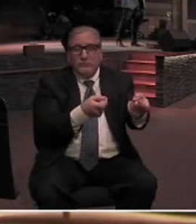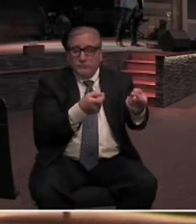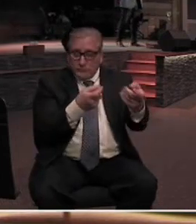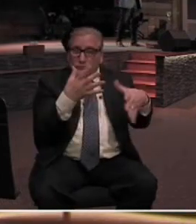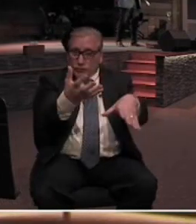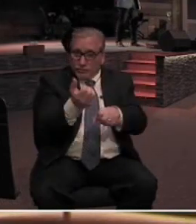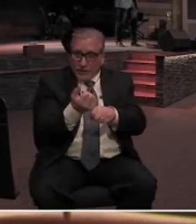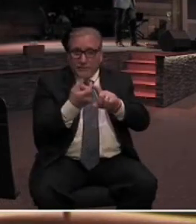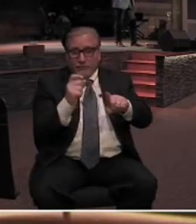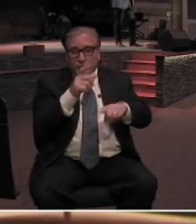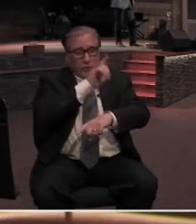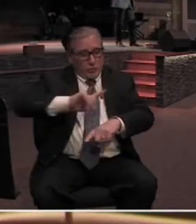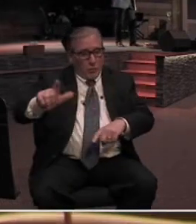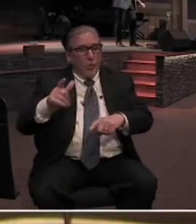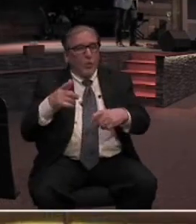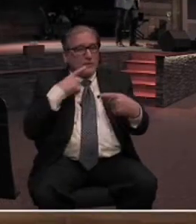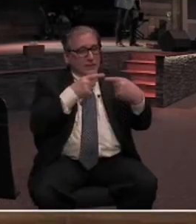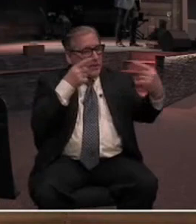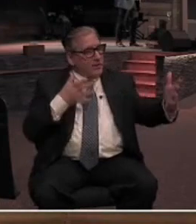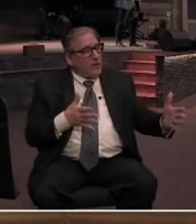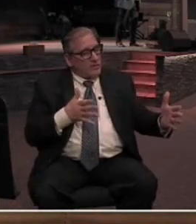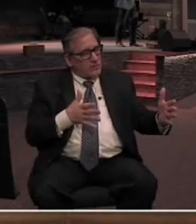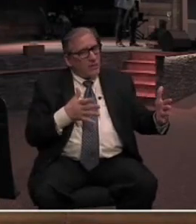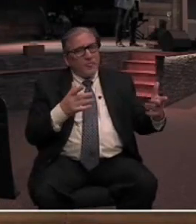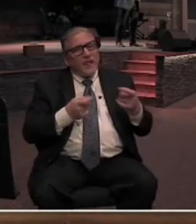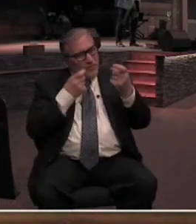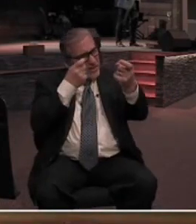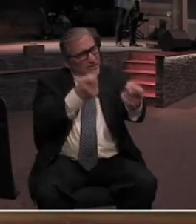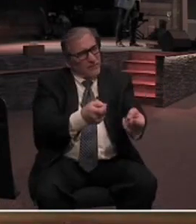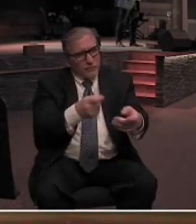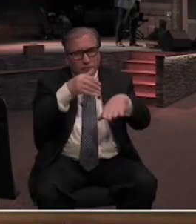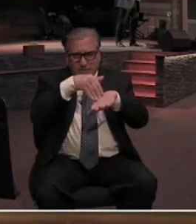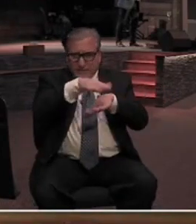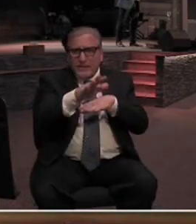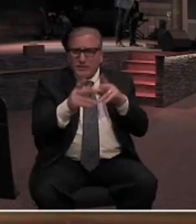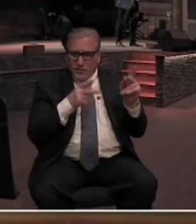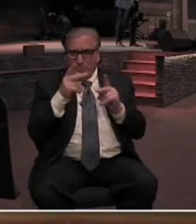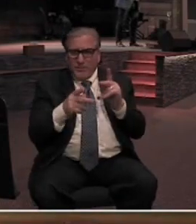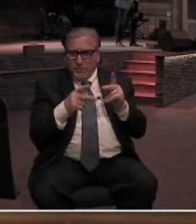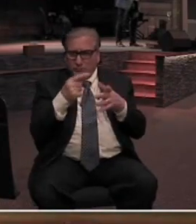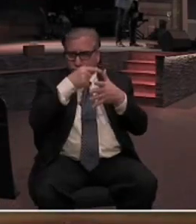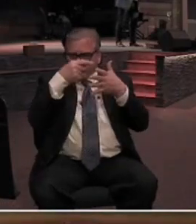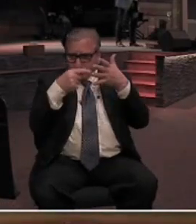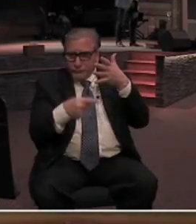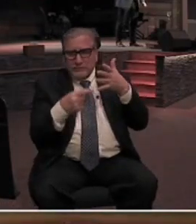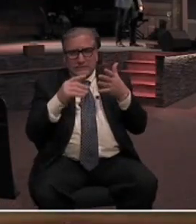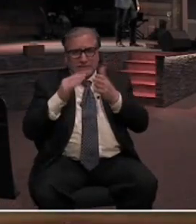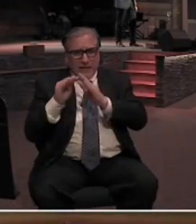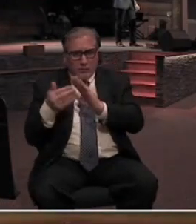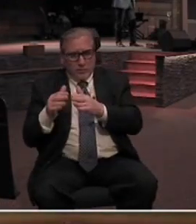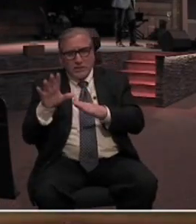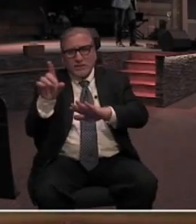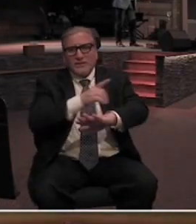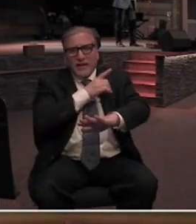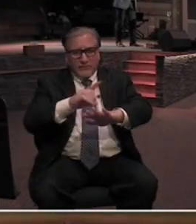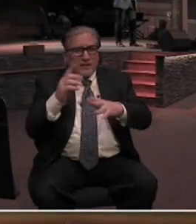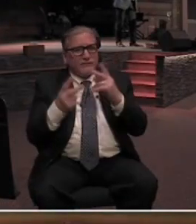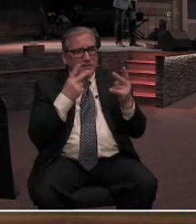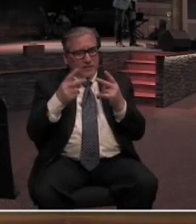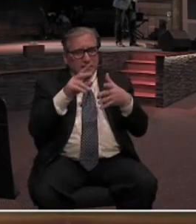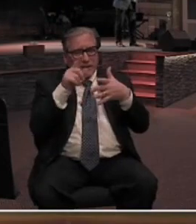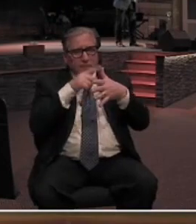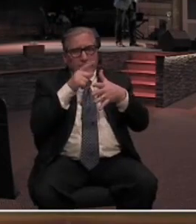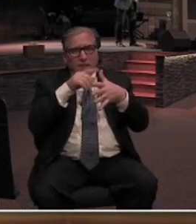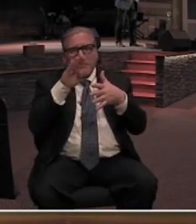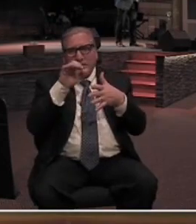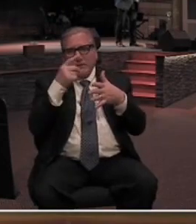enemies, he said. The gifts were sent to the people of the following towns David had visited: Bethel,